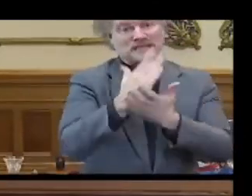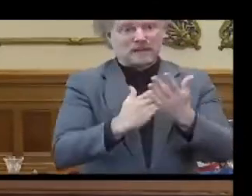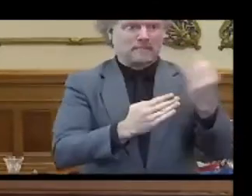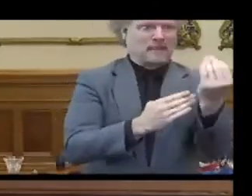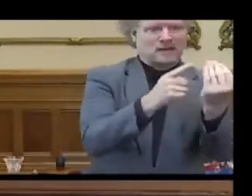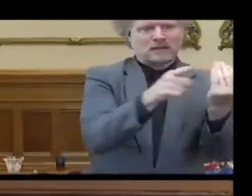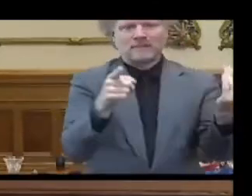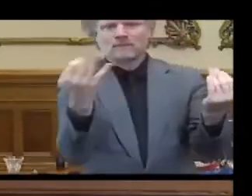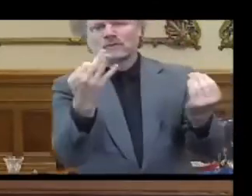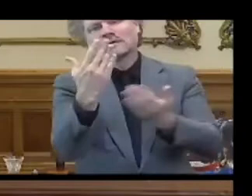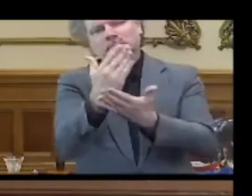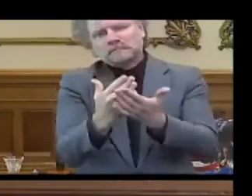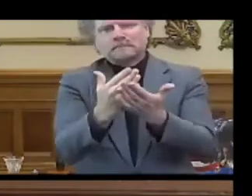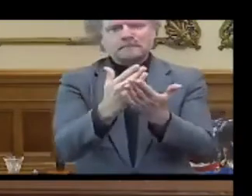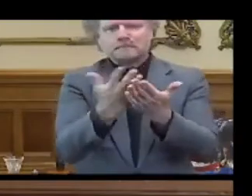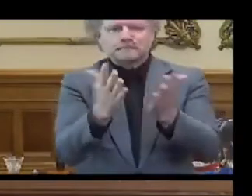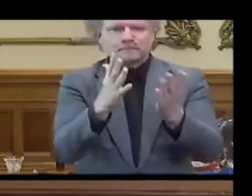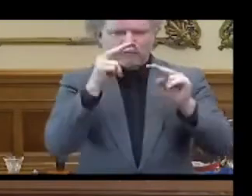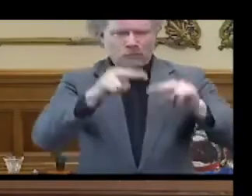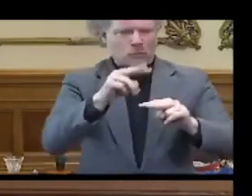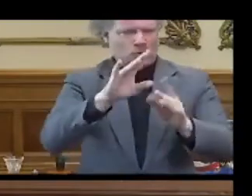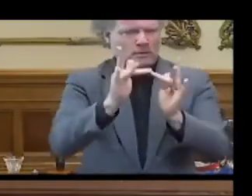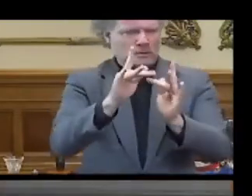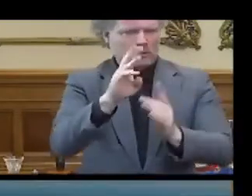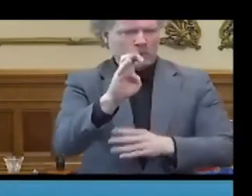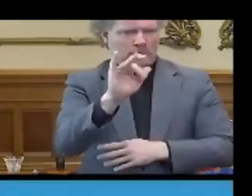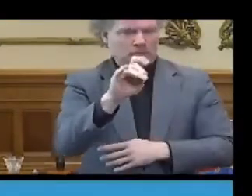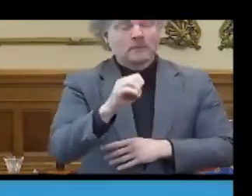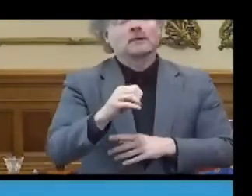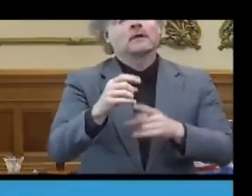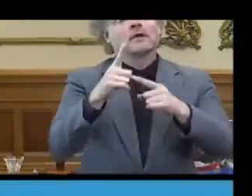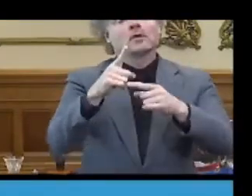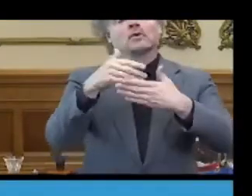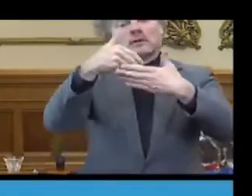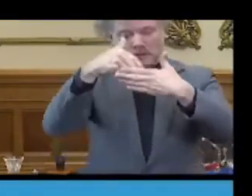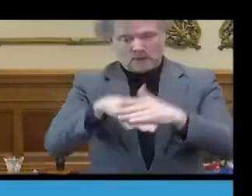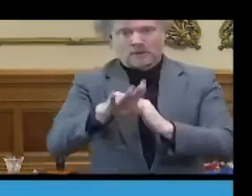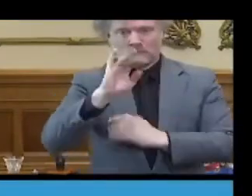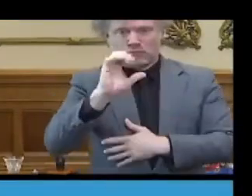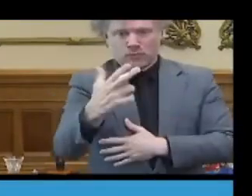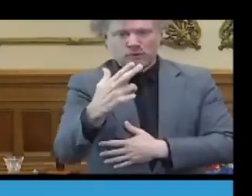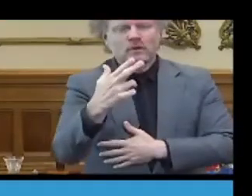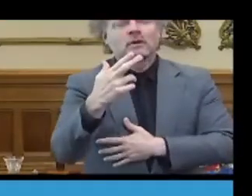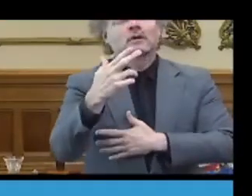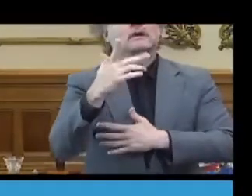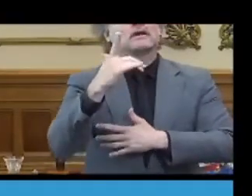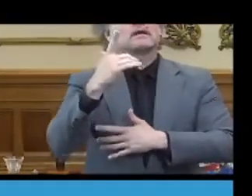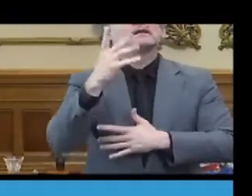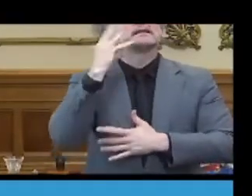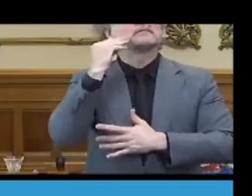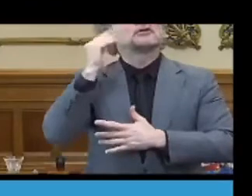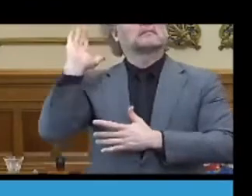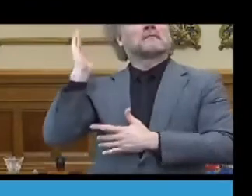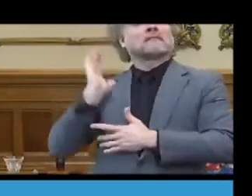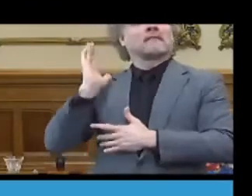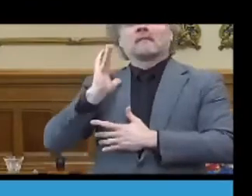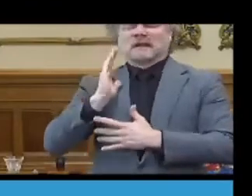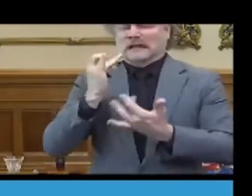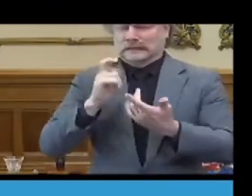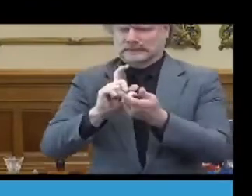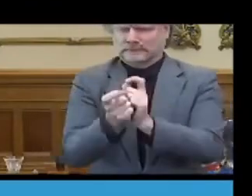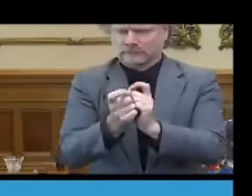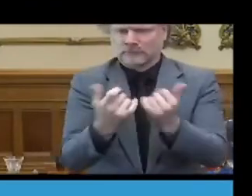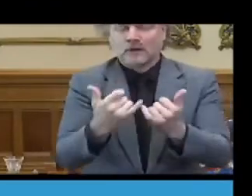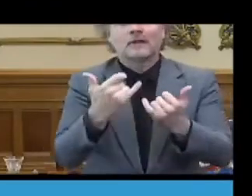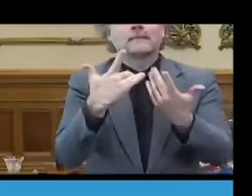Friday. When you do visit a branch, your experience might look a little bit different. We are limiting the number